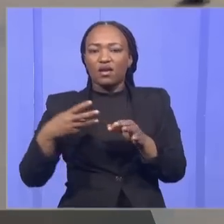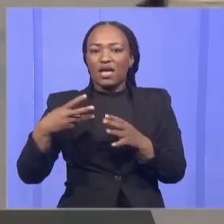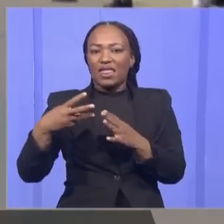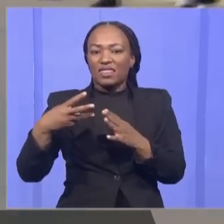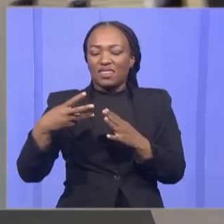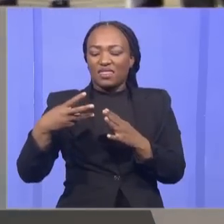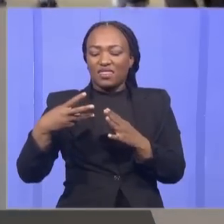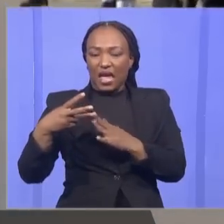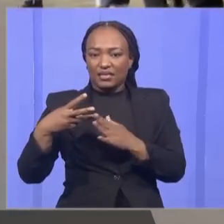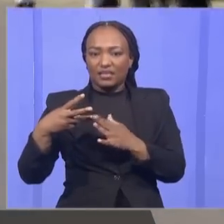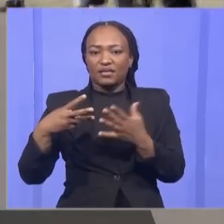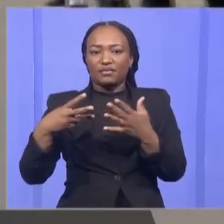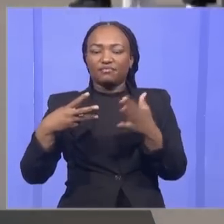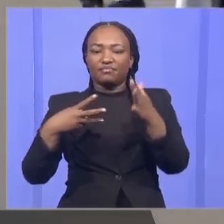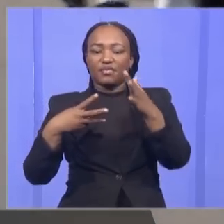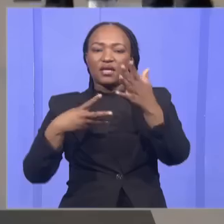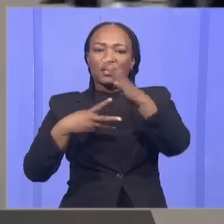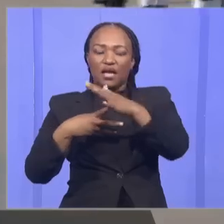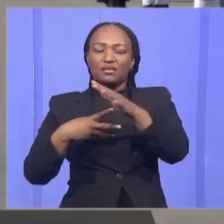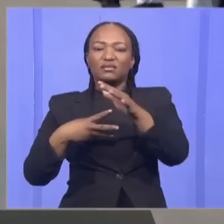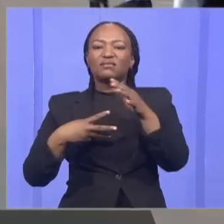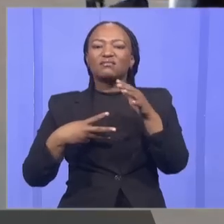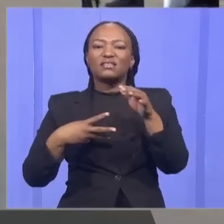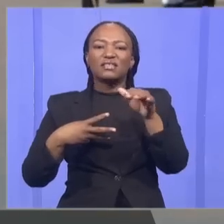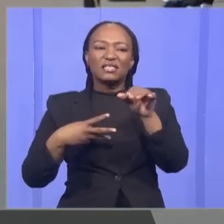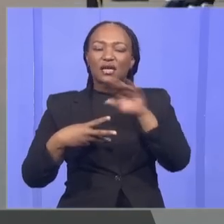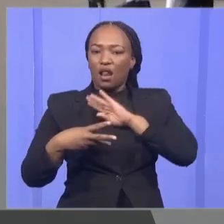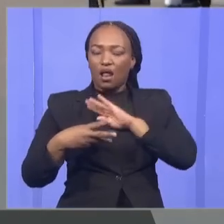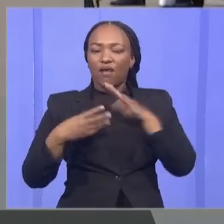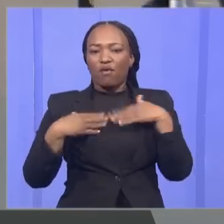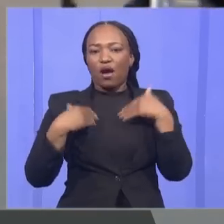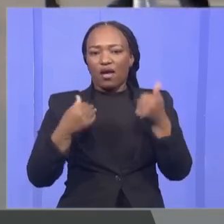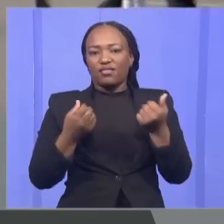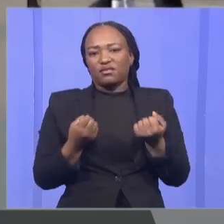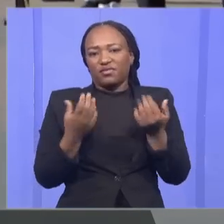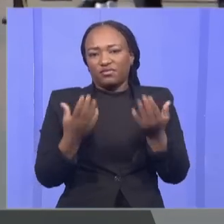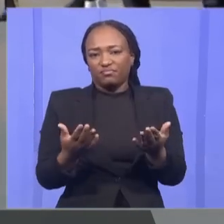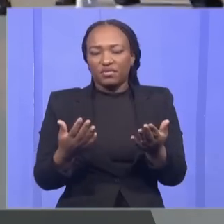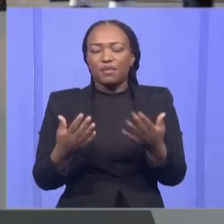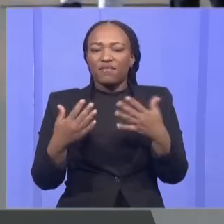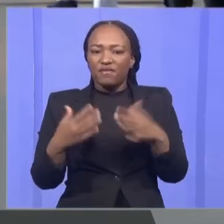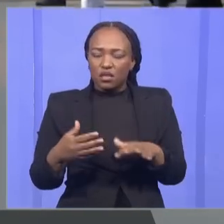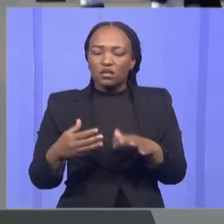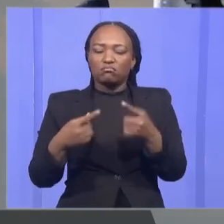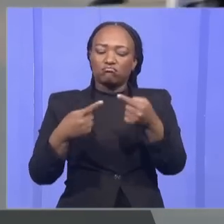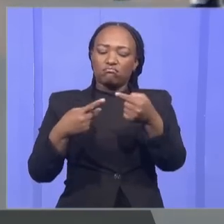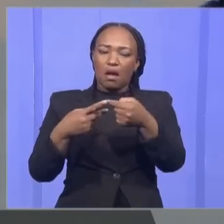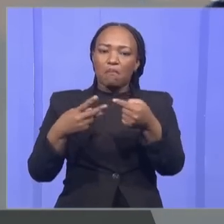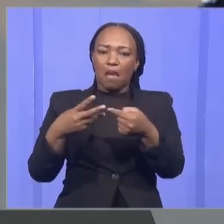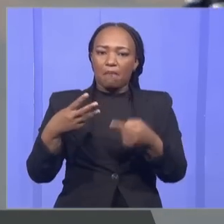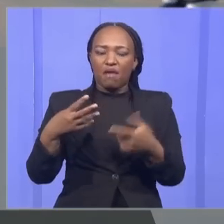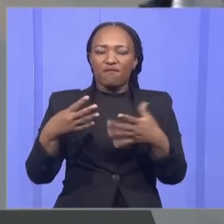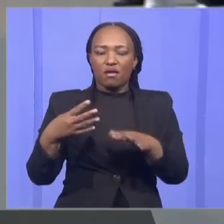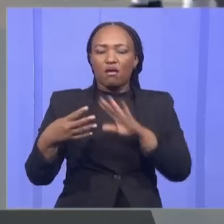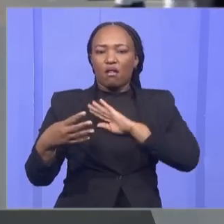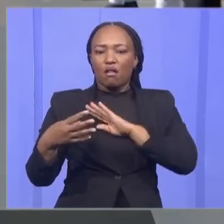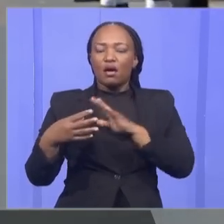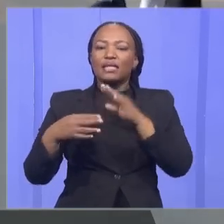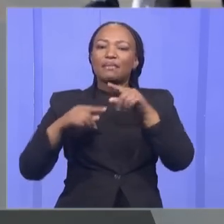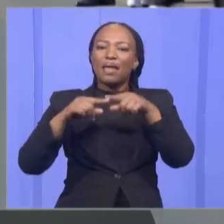the South African Military Health Service. So those four arms of services, as I indicated, that is in accordance to the seniority